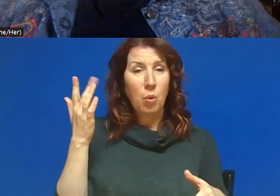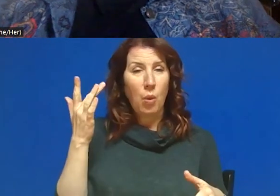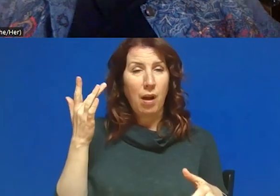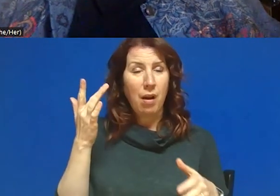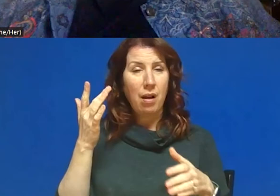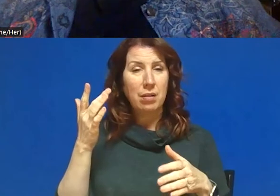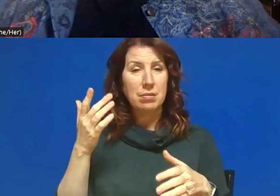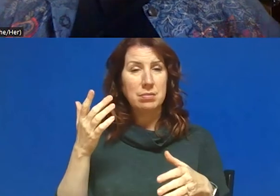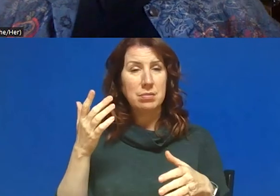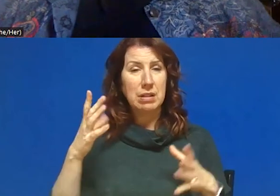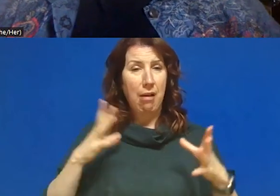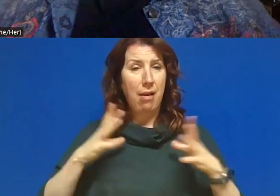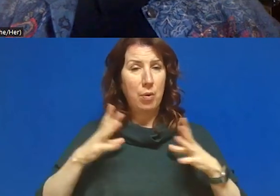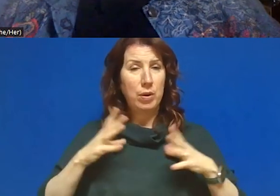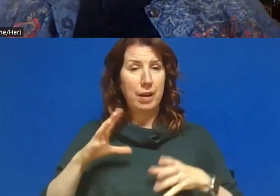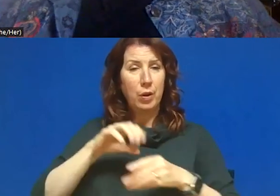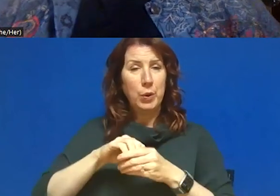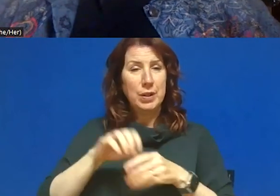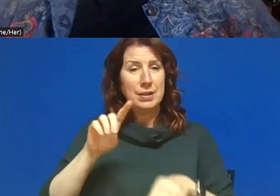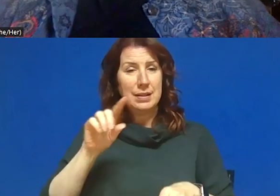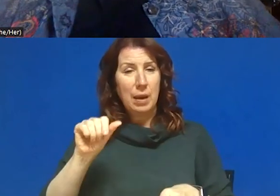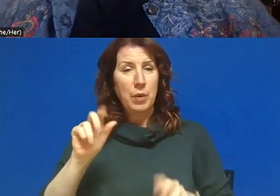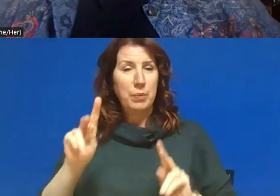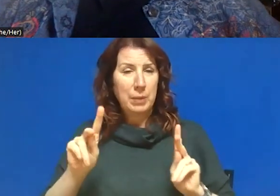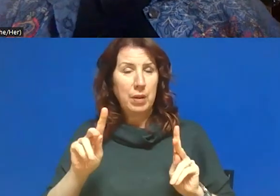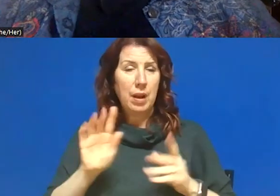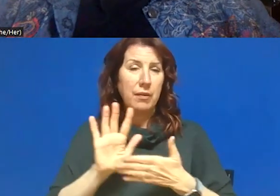in film production and things like that?